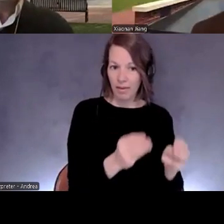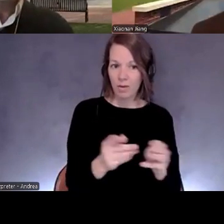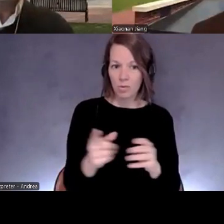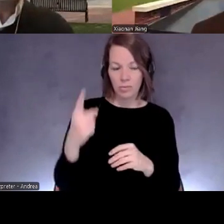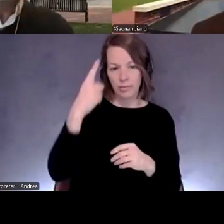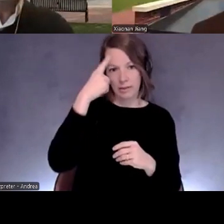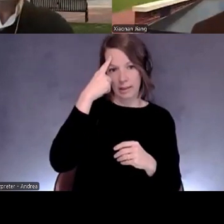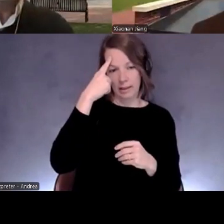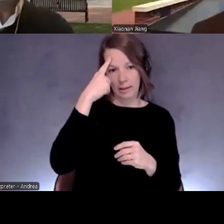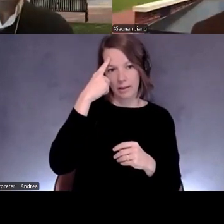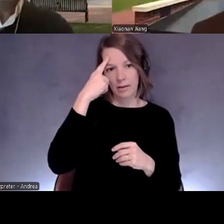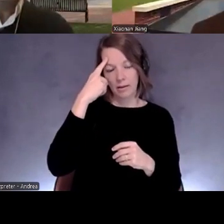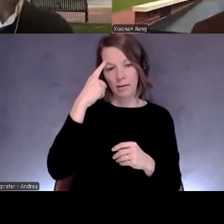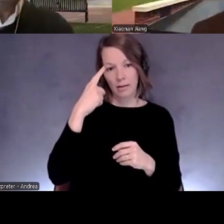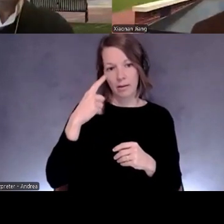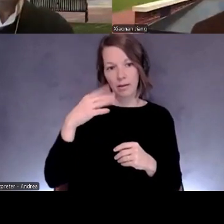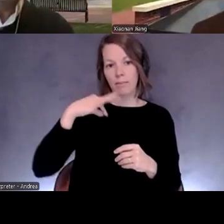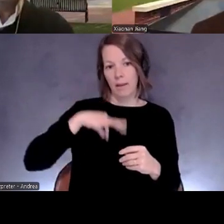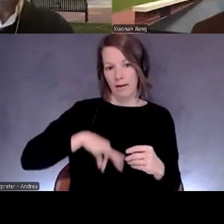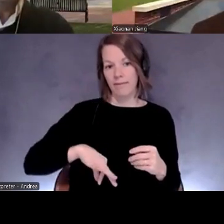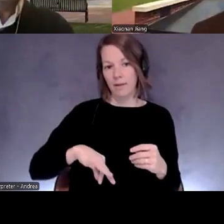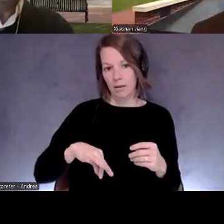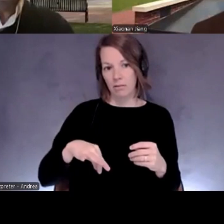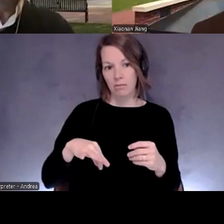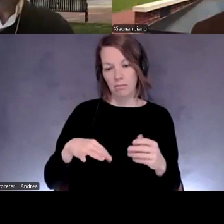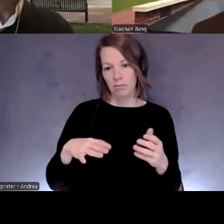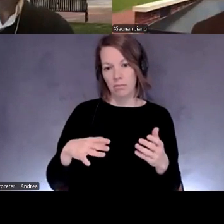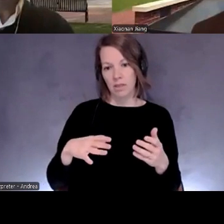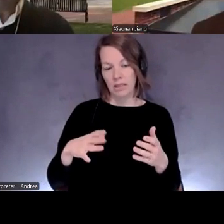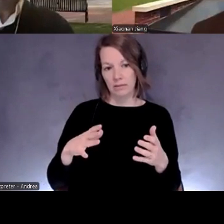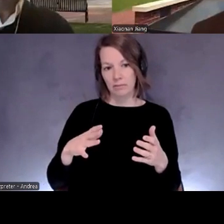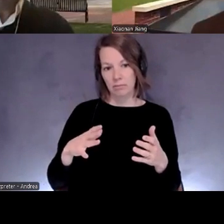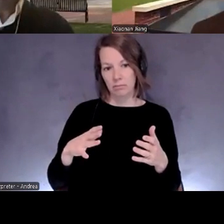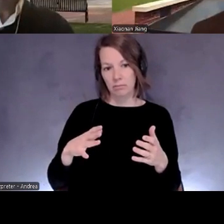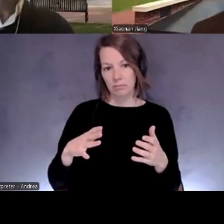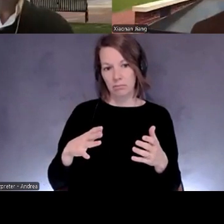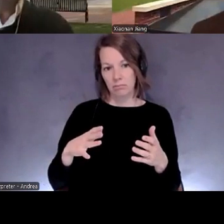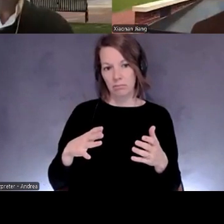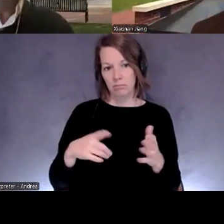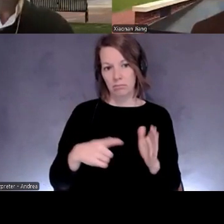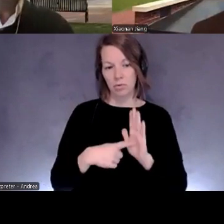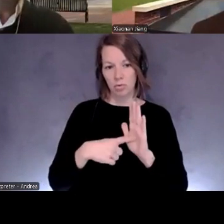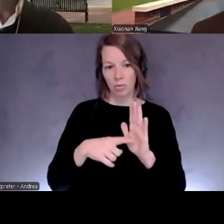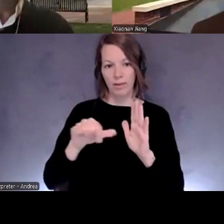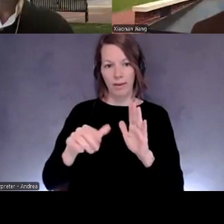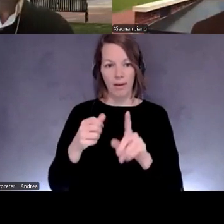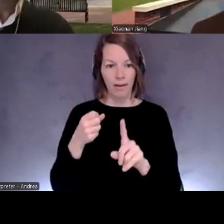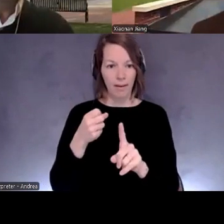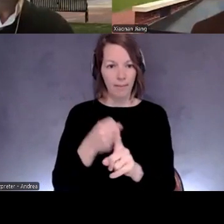think really benefit in generating the impactful